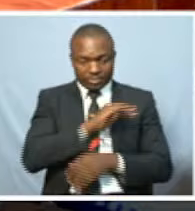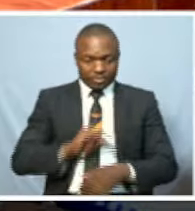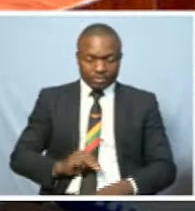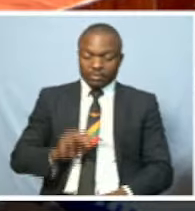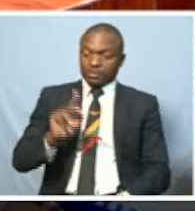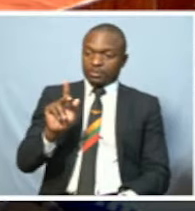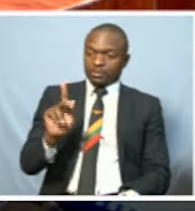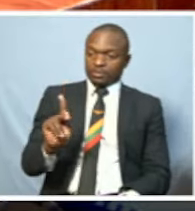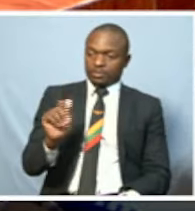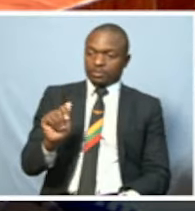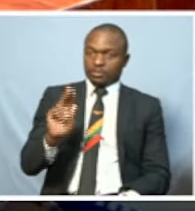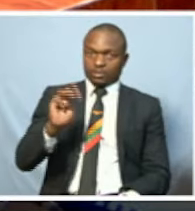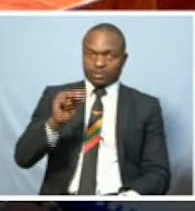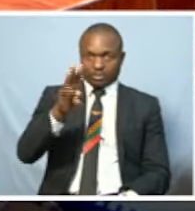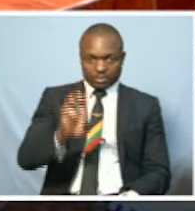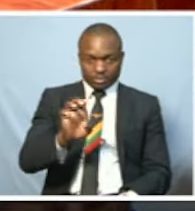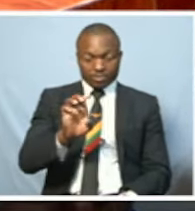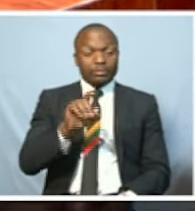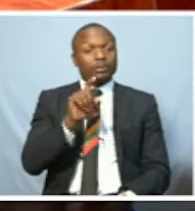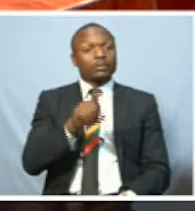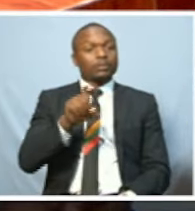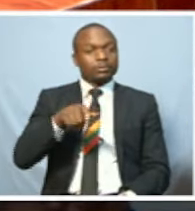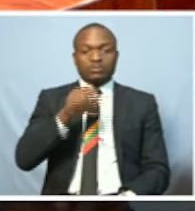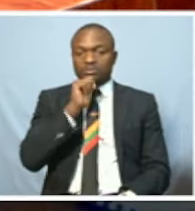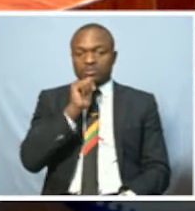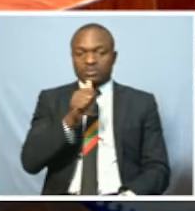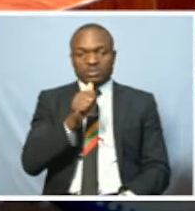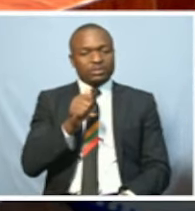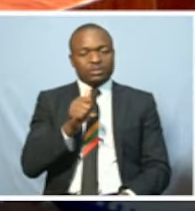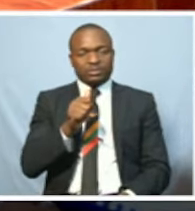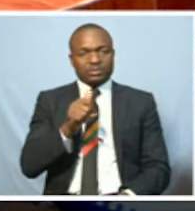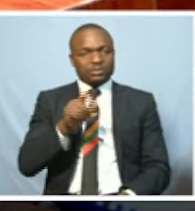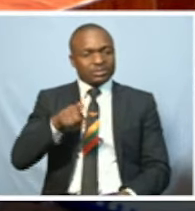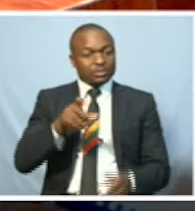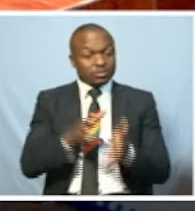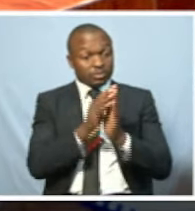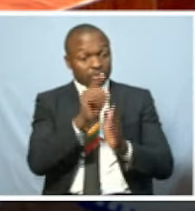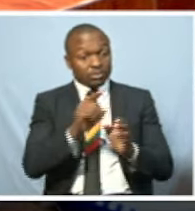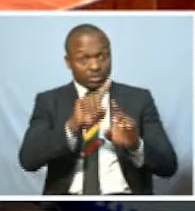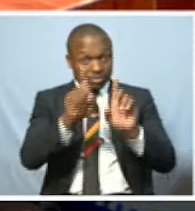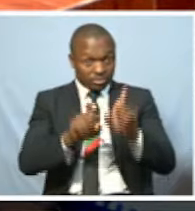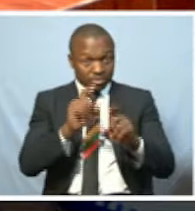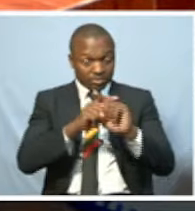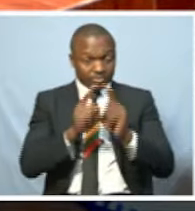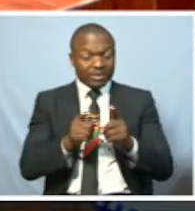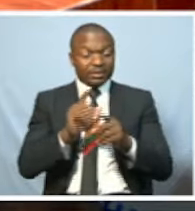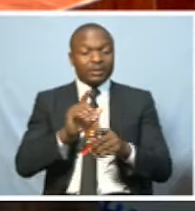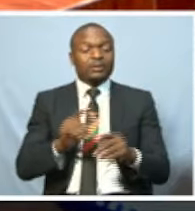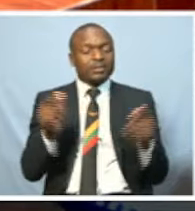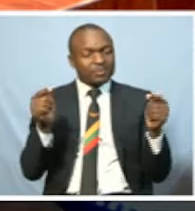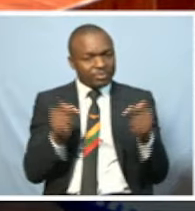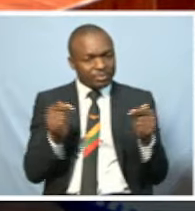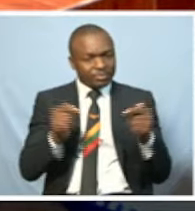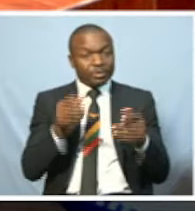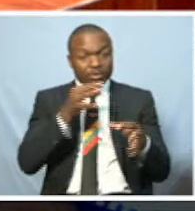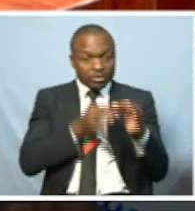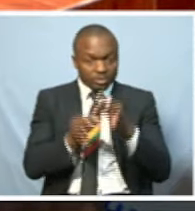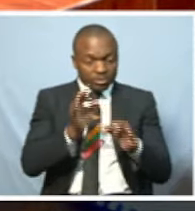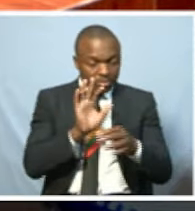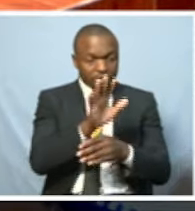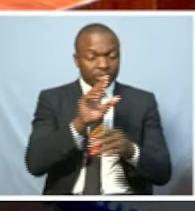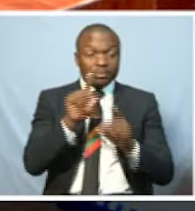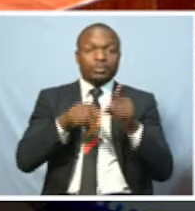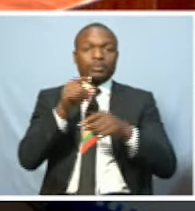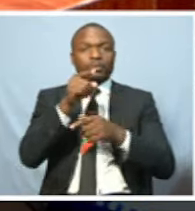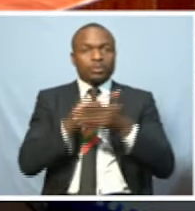Kaumbwe should have not even asked you a question, but he's at pains to explain to his people why certain